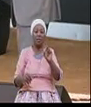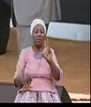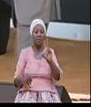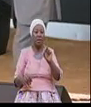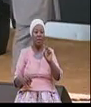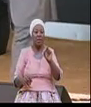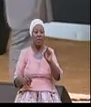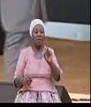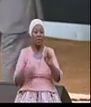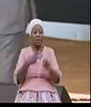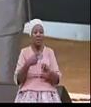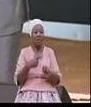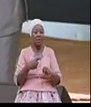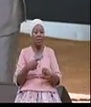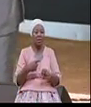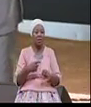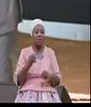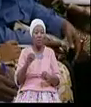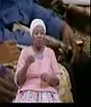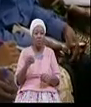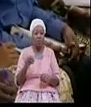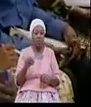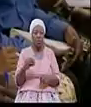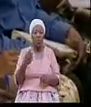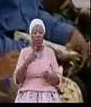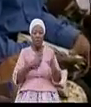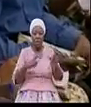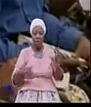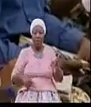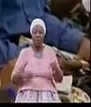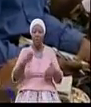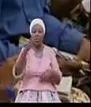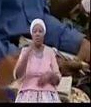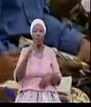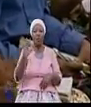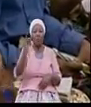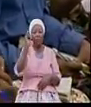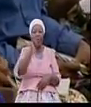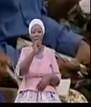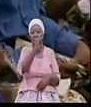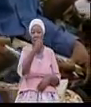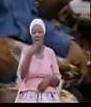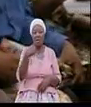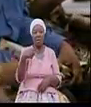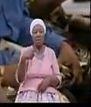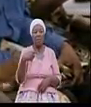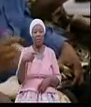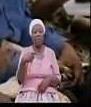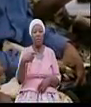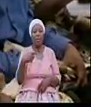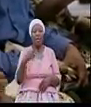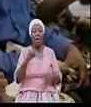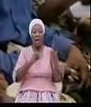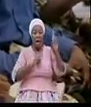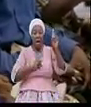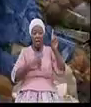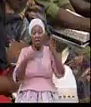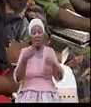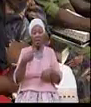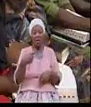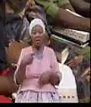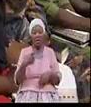it says, wherefore the Lord God of Israel says, I